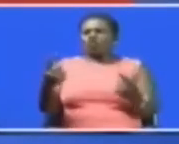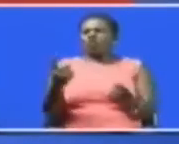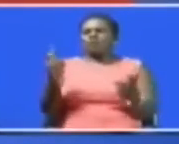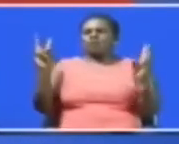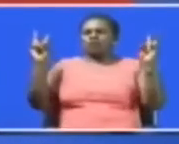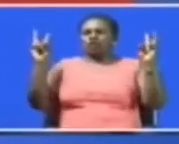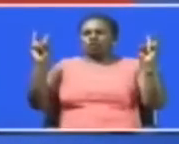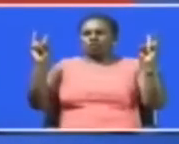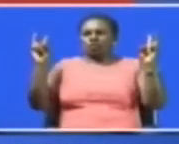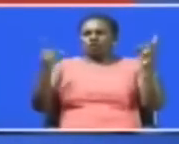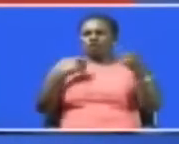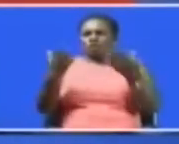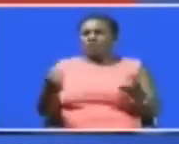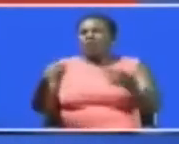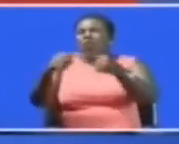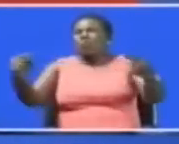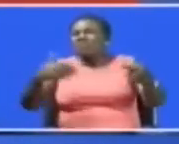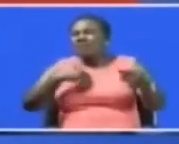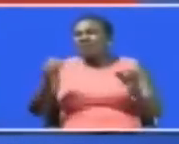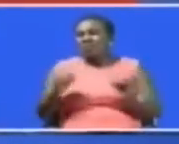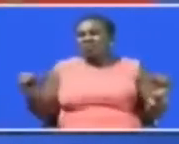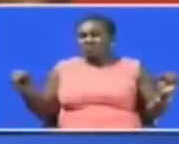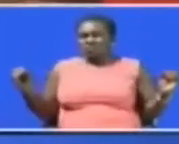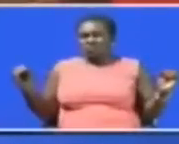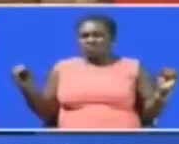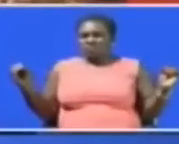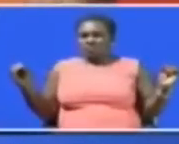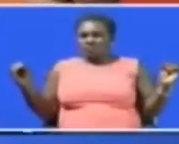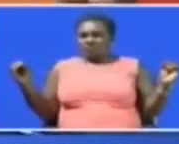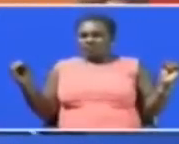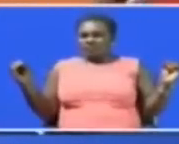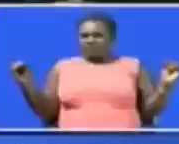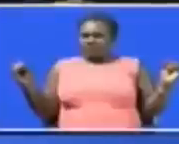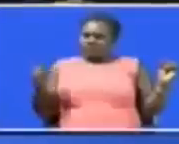issues. But you know, as we speak at the moment, there is no opposition in the country. So you're absolving